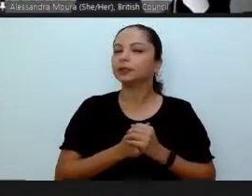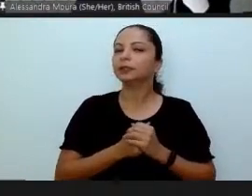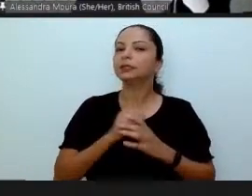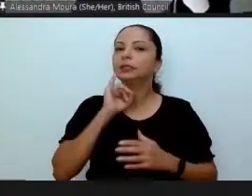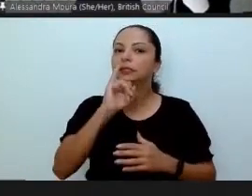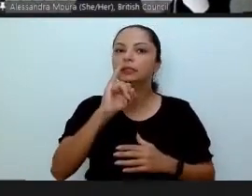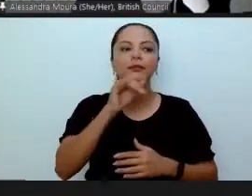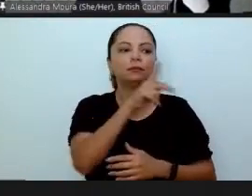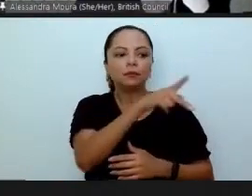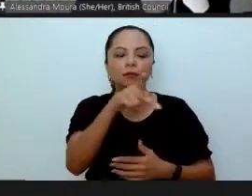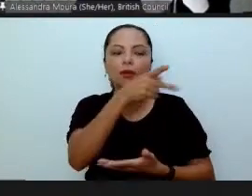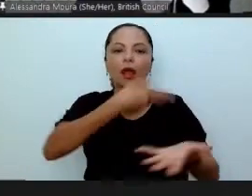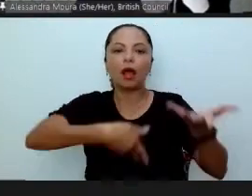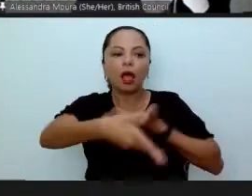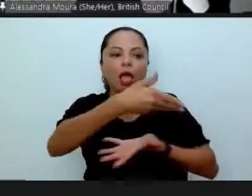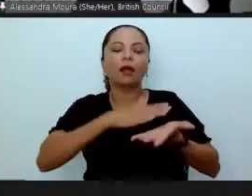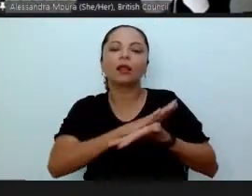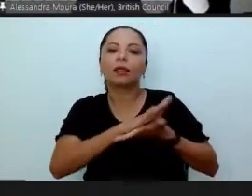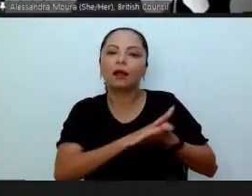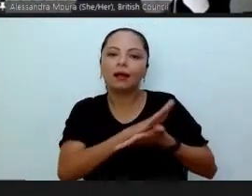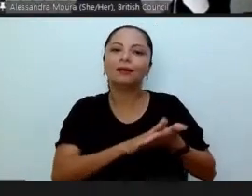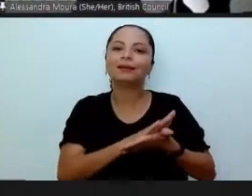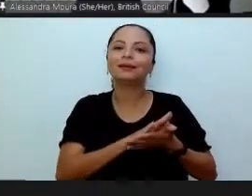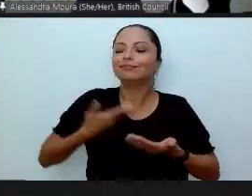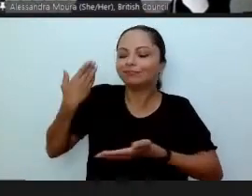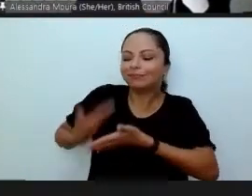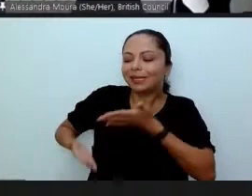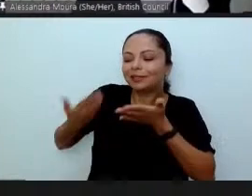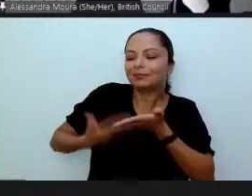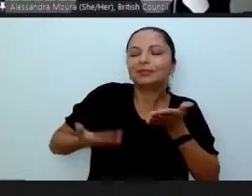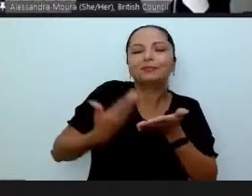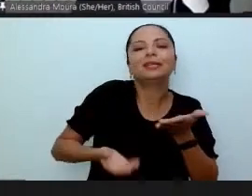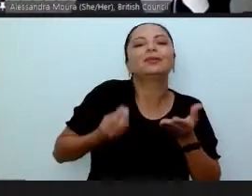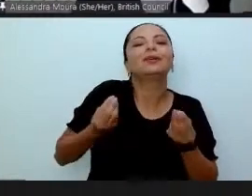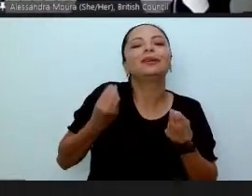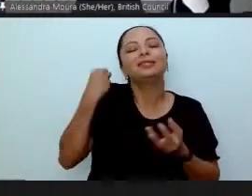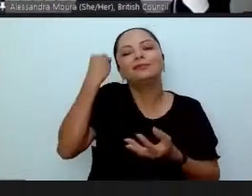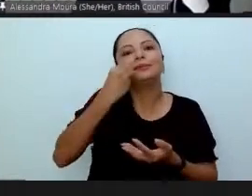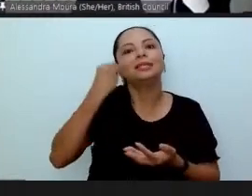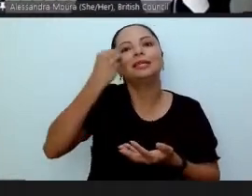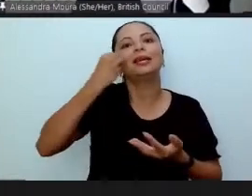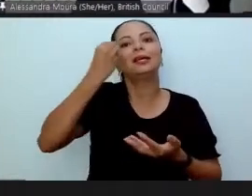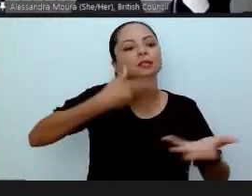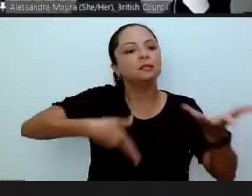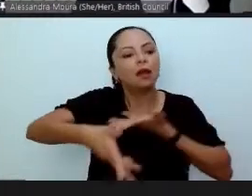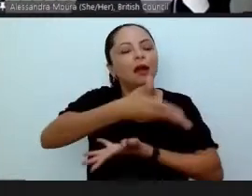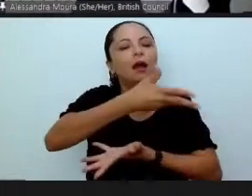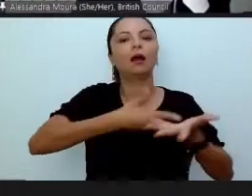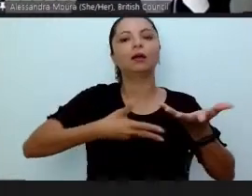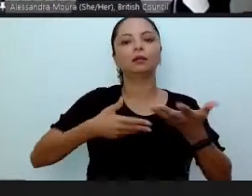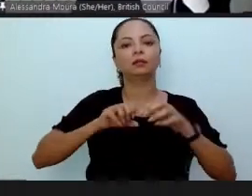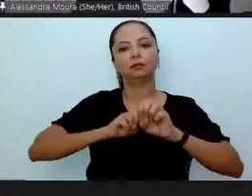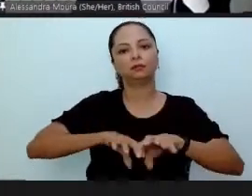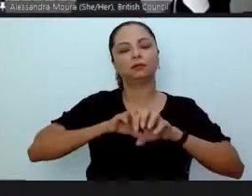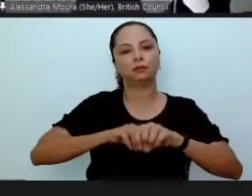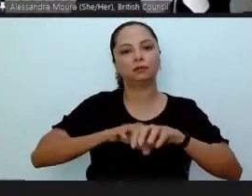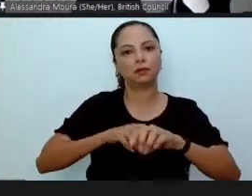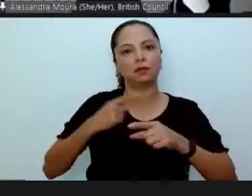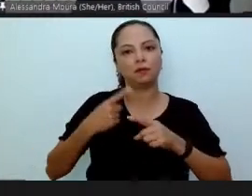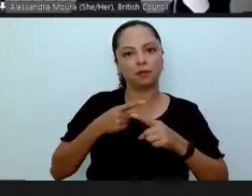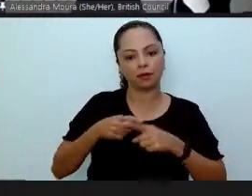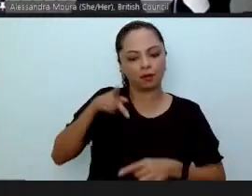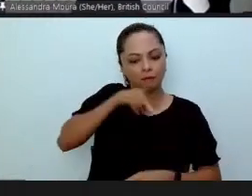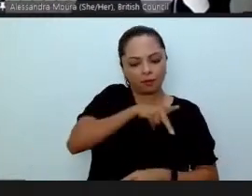why teachers are not just in a classroom on their own, and that we're all